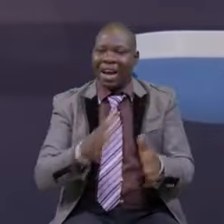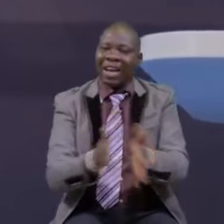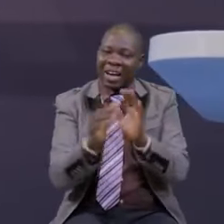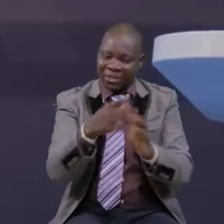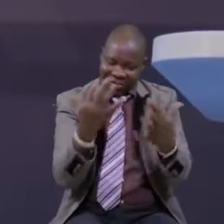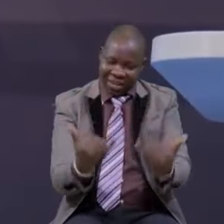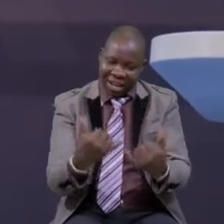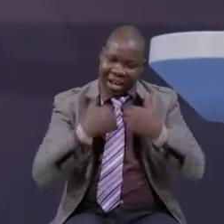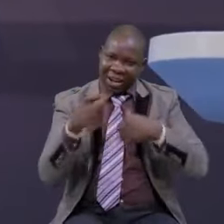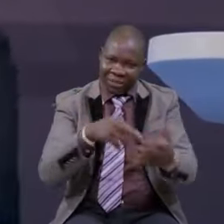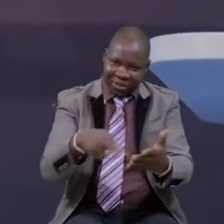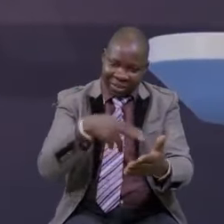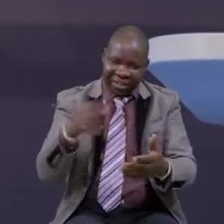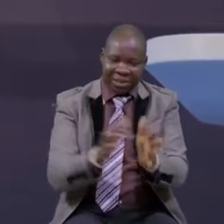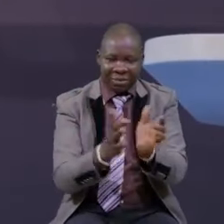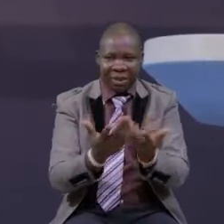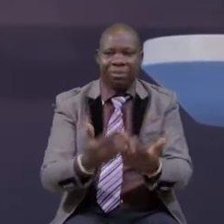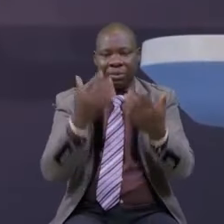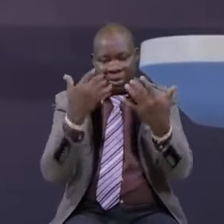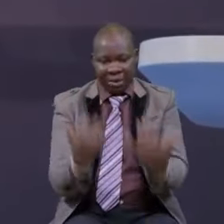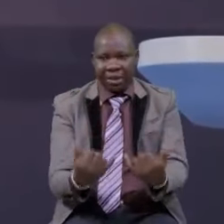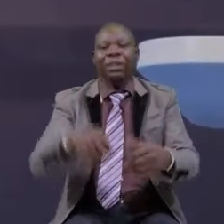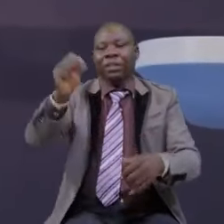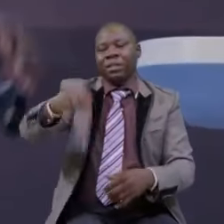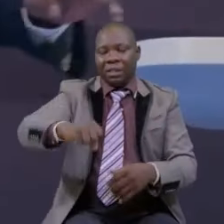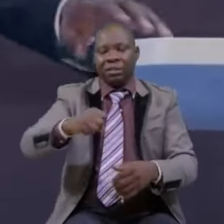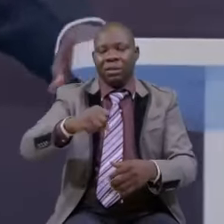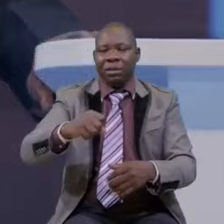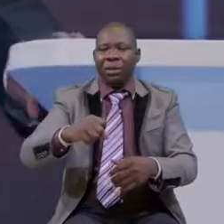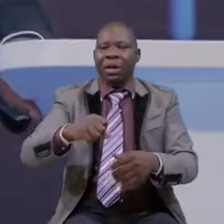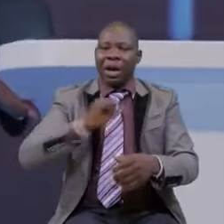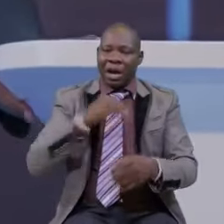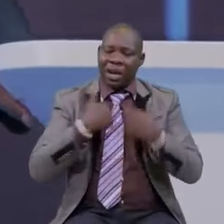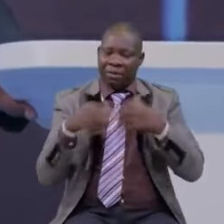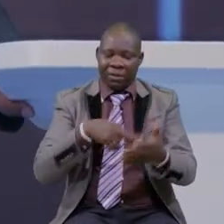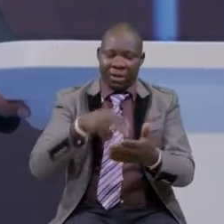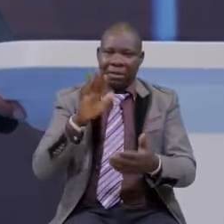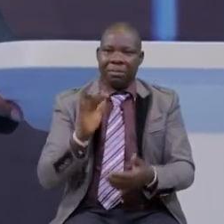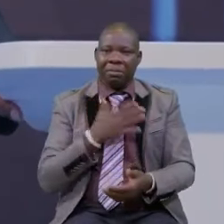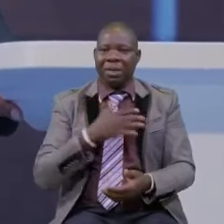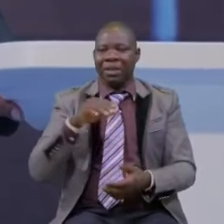Bible today? Yes, I've read the Bible. What did he read? James chapter 7.